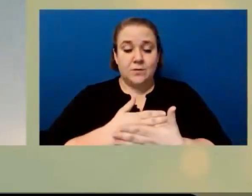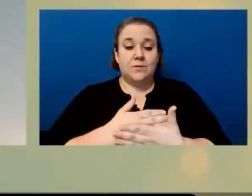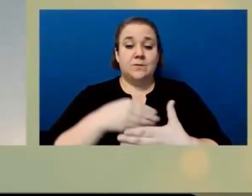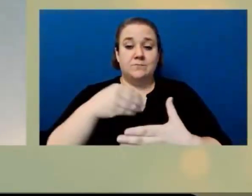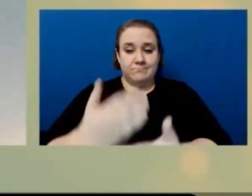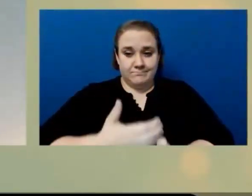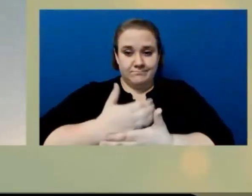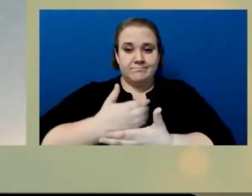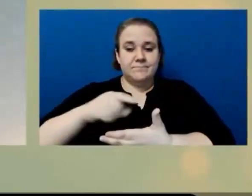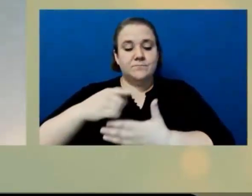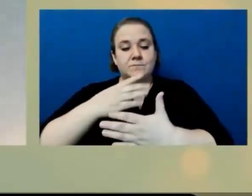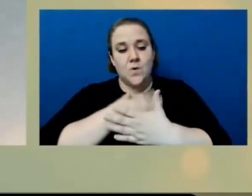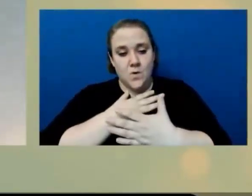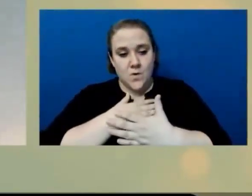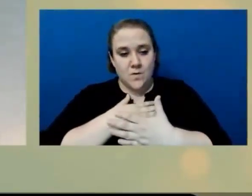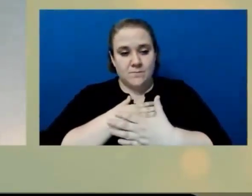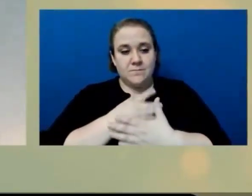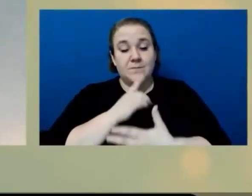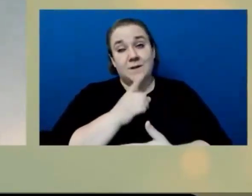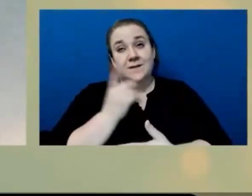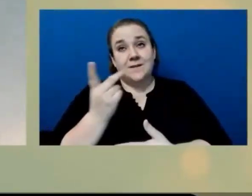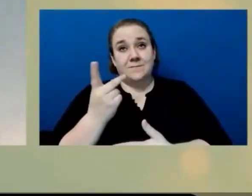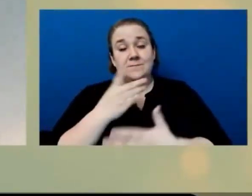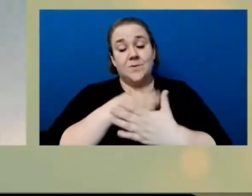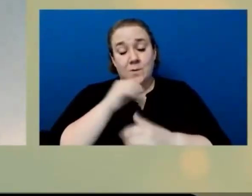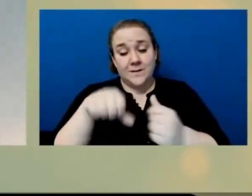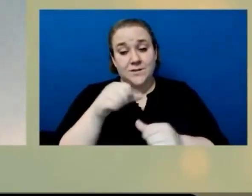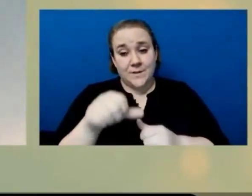us, images of devastation flicker on the screen of my phone.